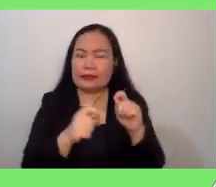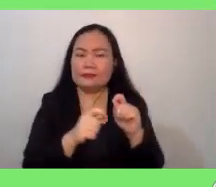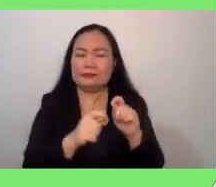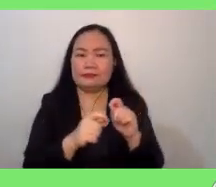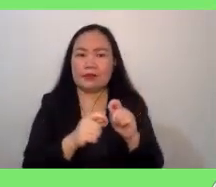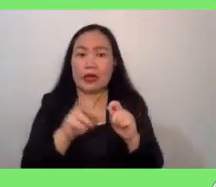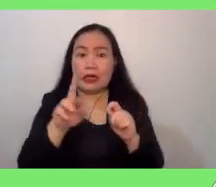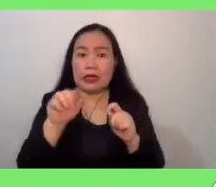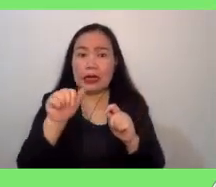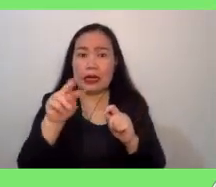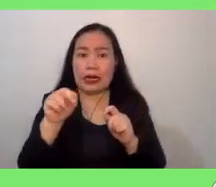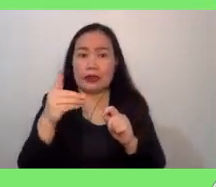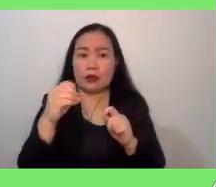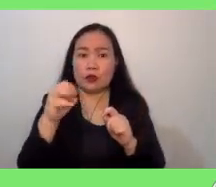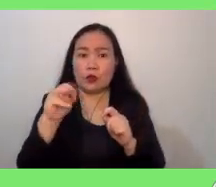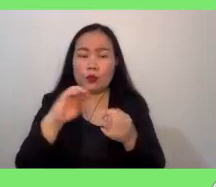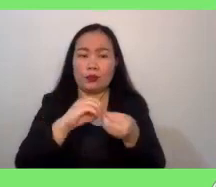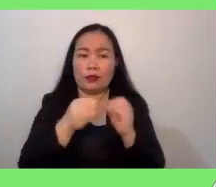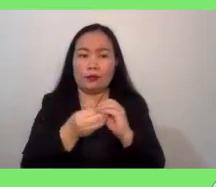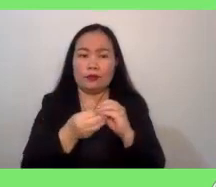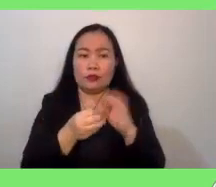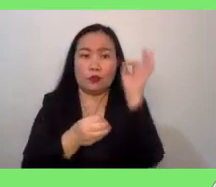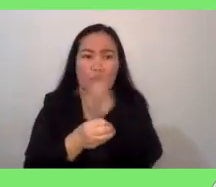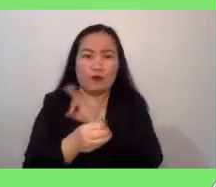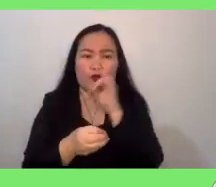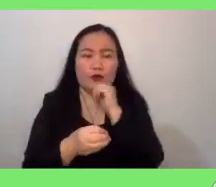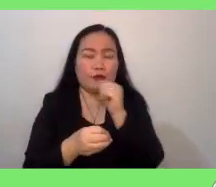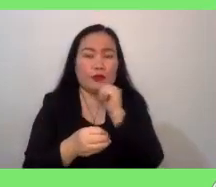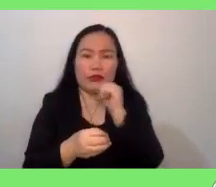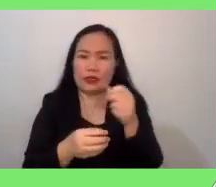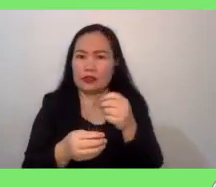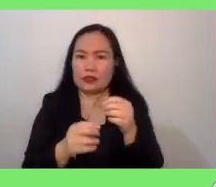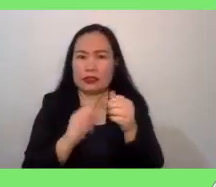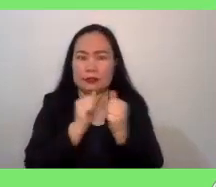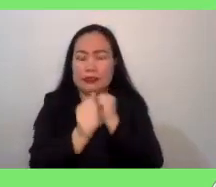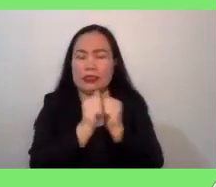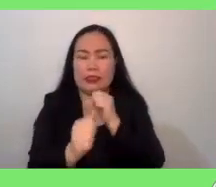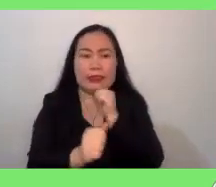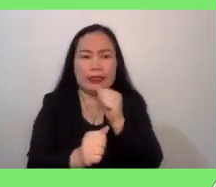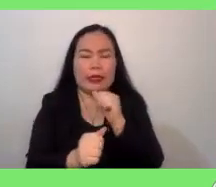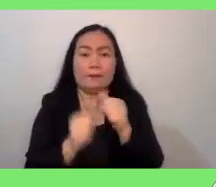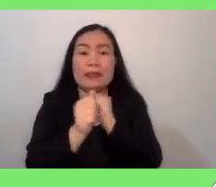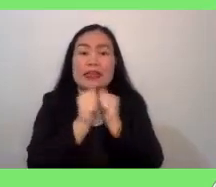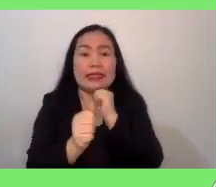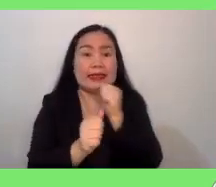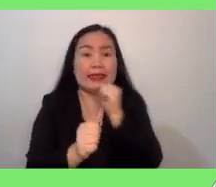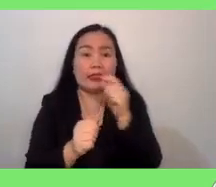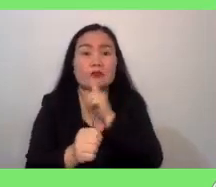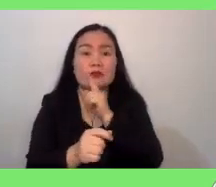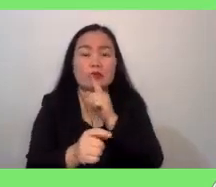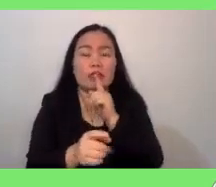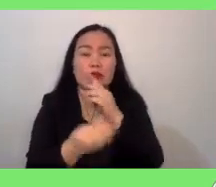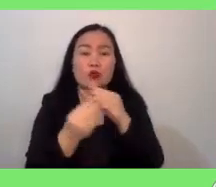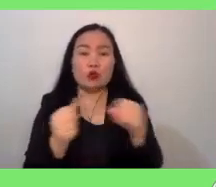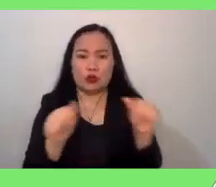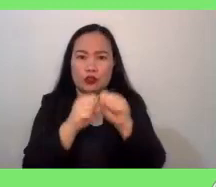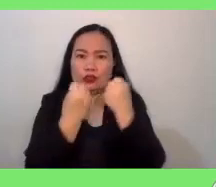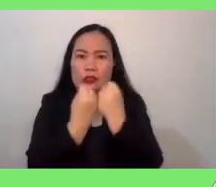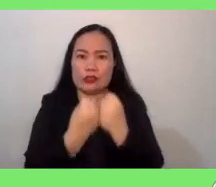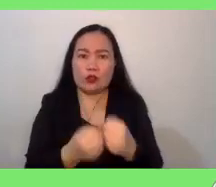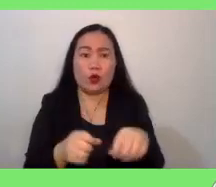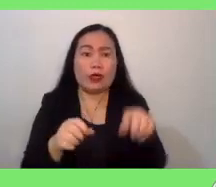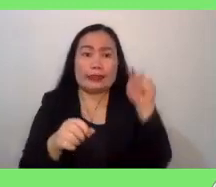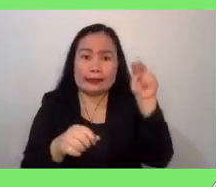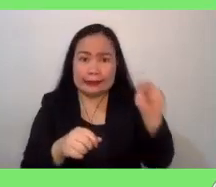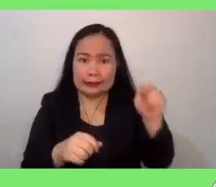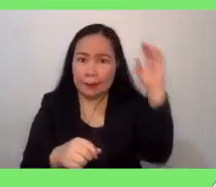lang. So, since lumabas na false, ibig sabihin, hindi yan ang solutions nila. So, kailangan hanapin natin